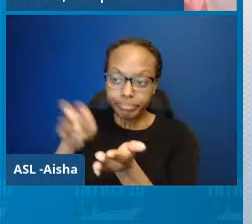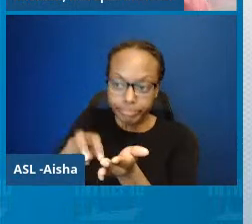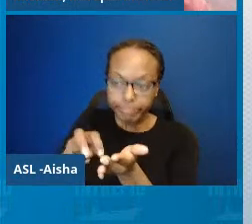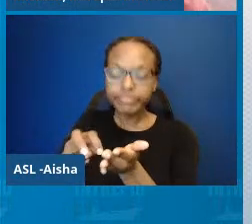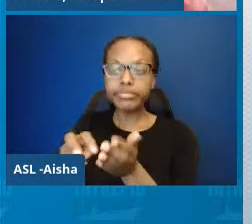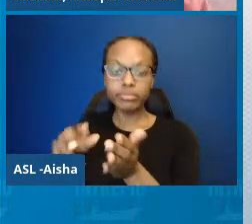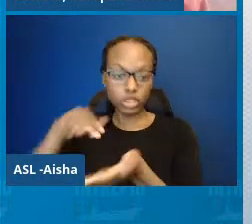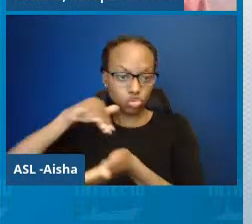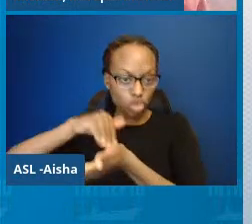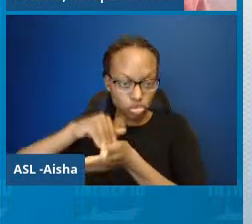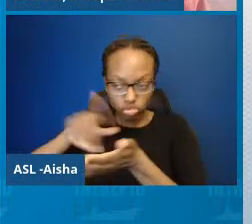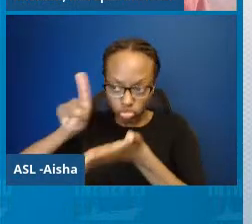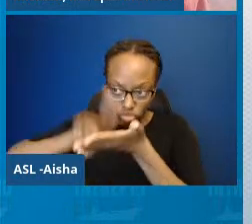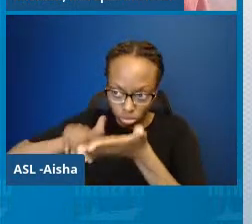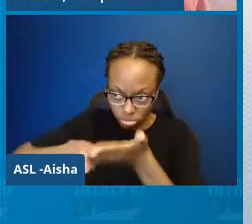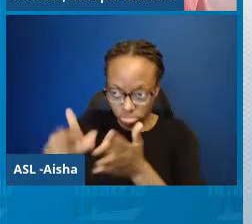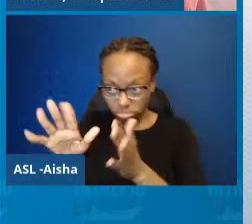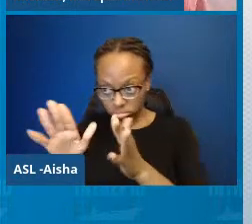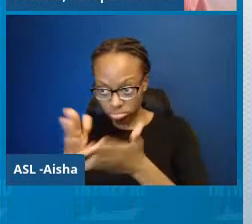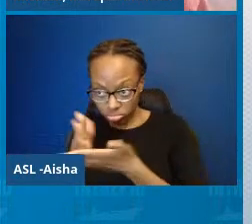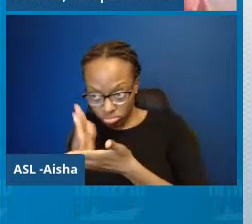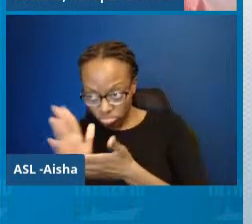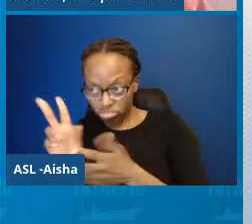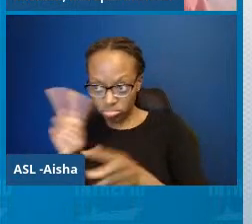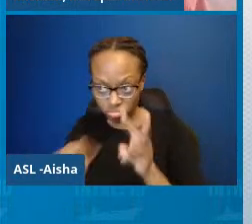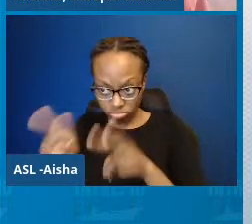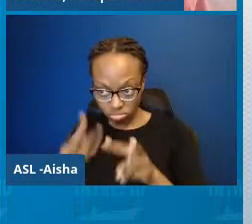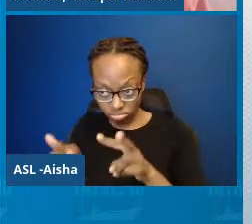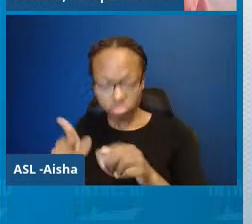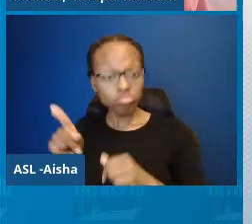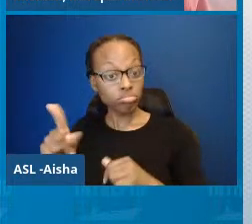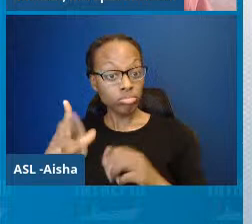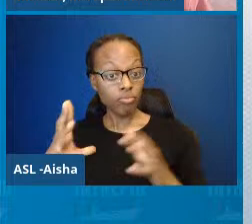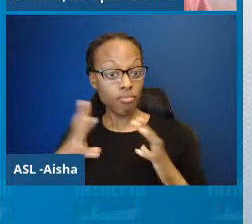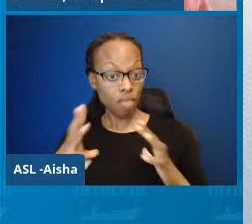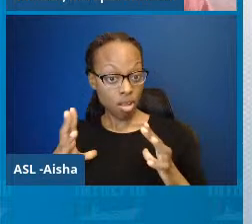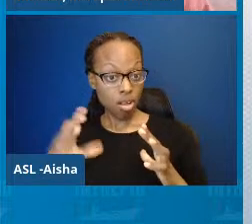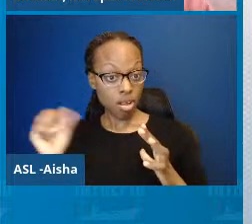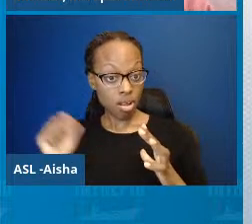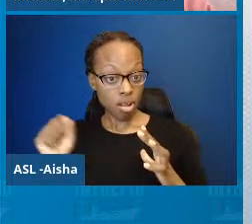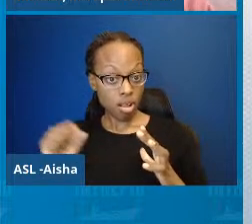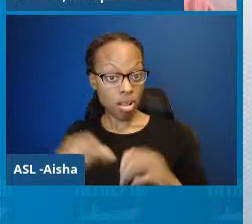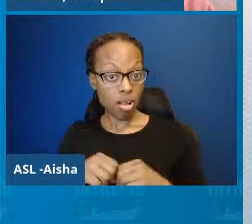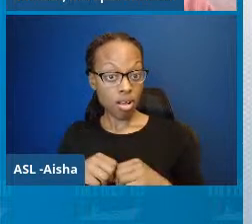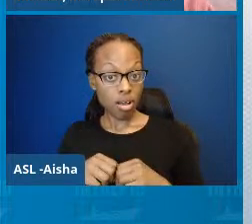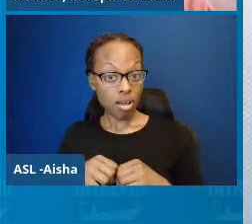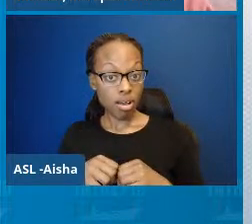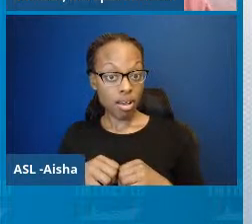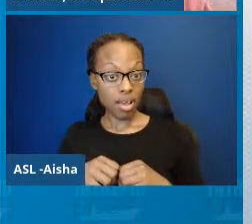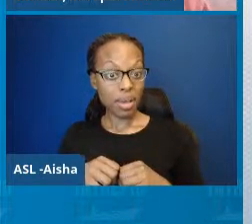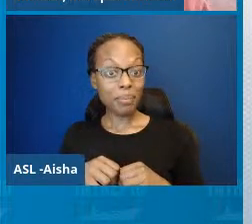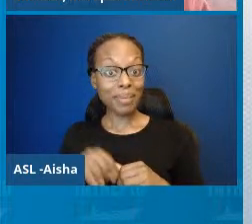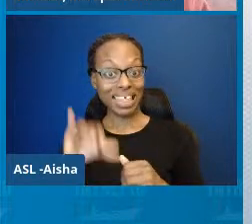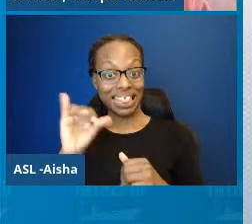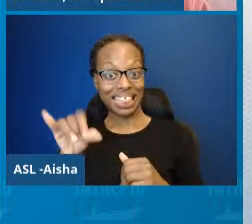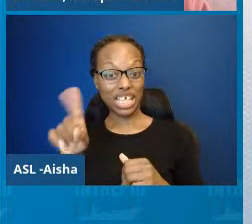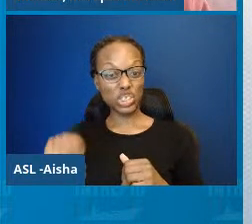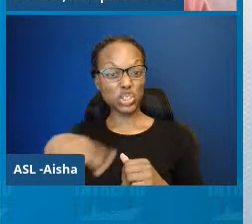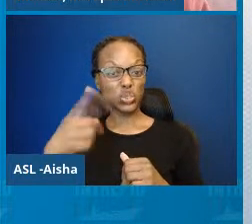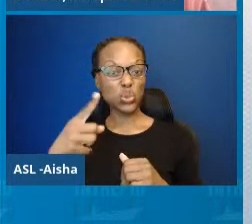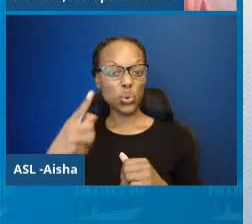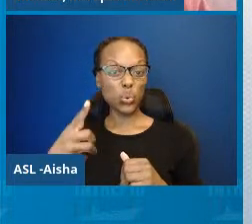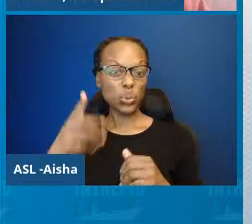exam, making sure he was okay. And he was, but that would be his only time going to